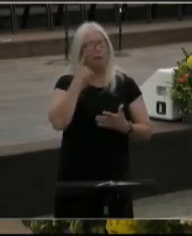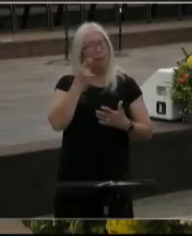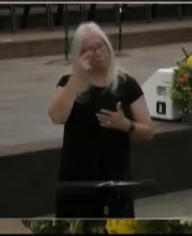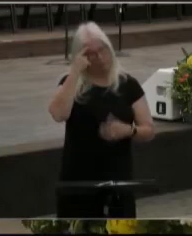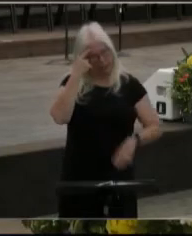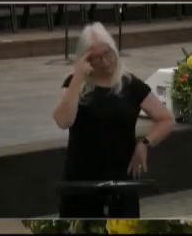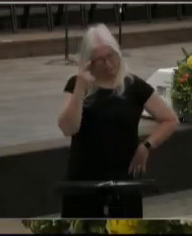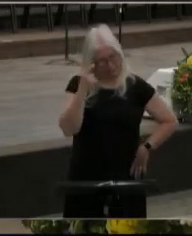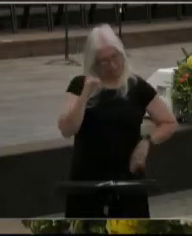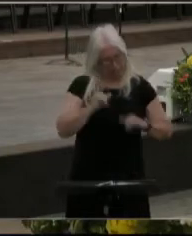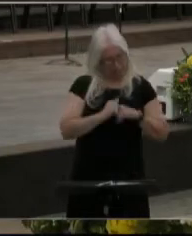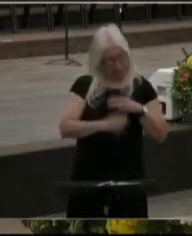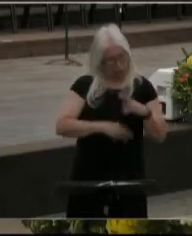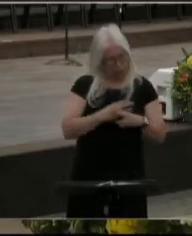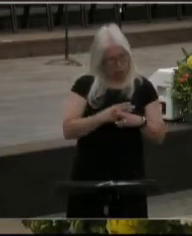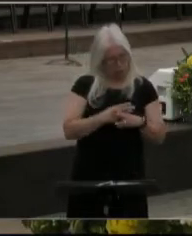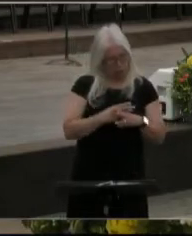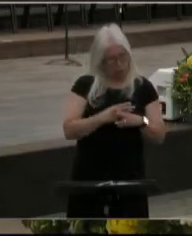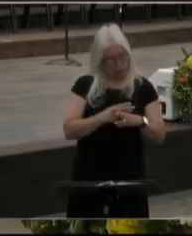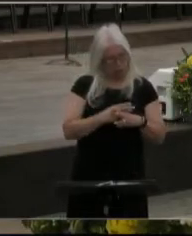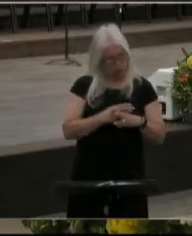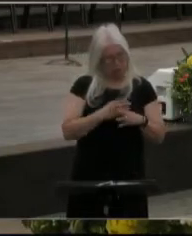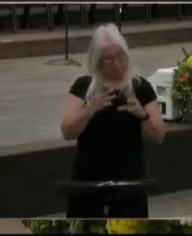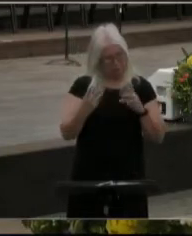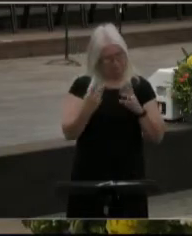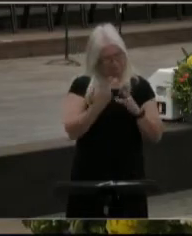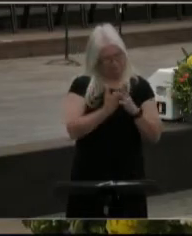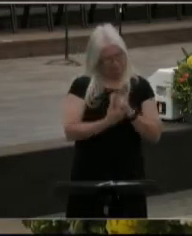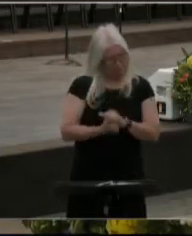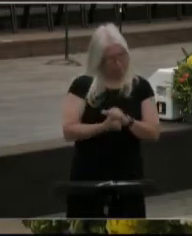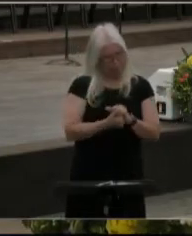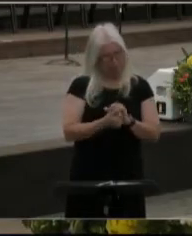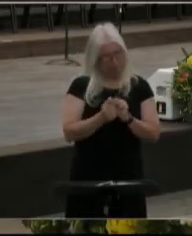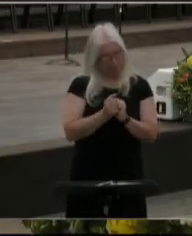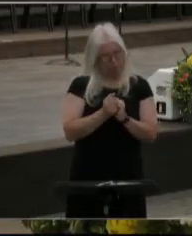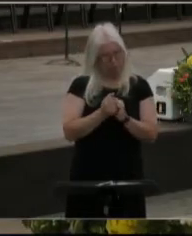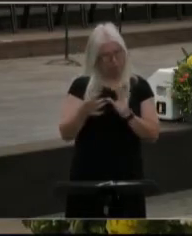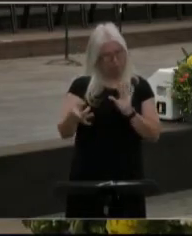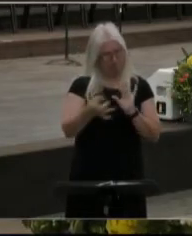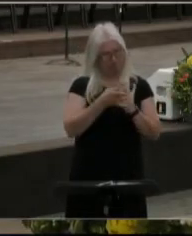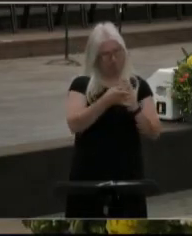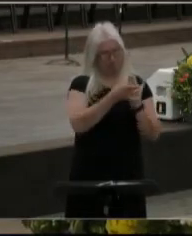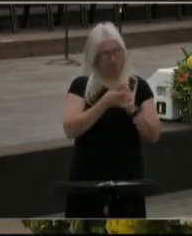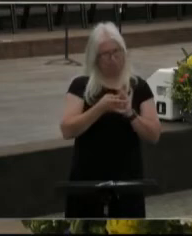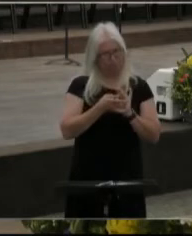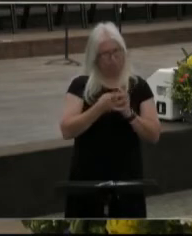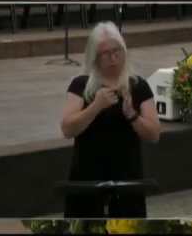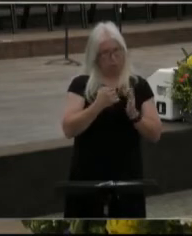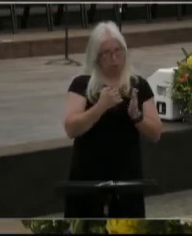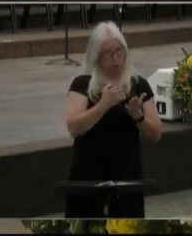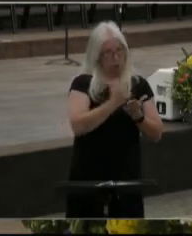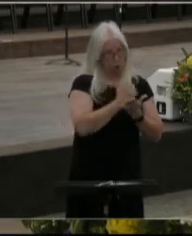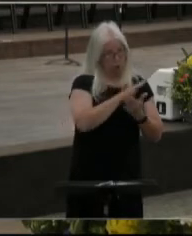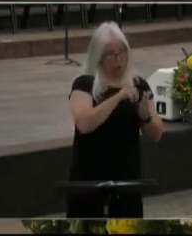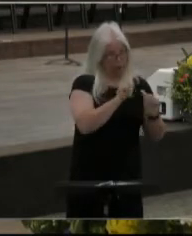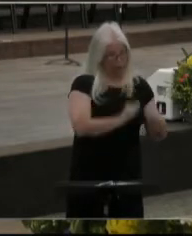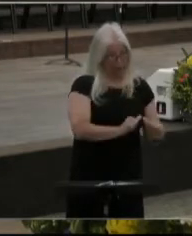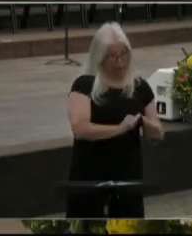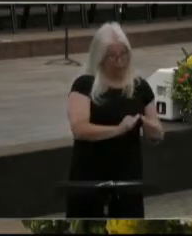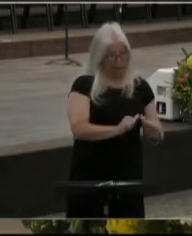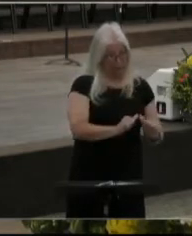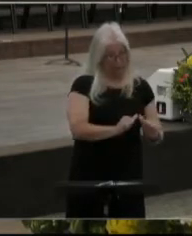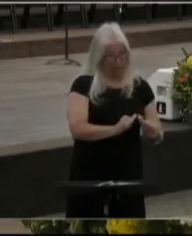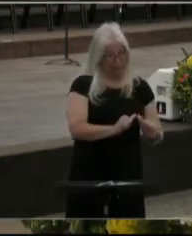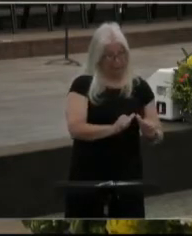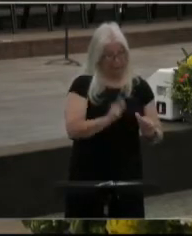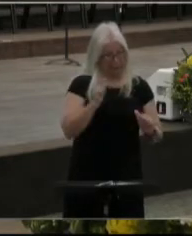my mind, how in the world do I reconcile these three things? Ready? How in the world do I reconcile earn all I can? How in the